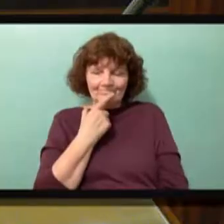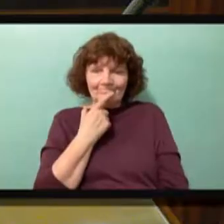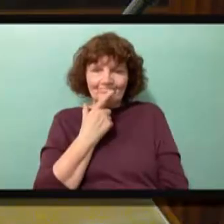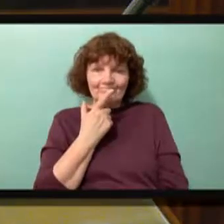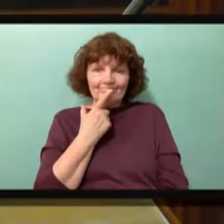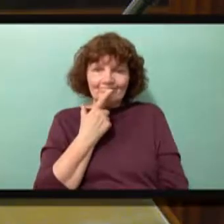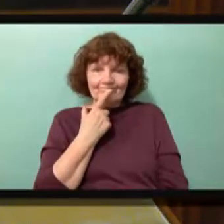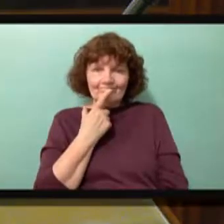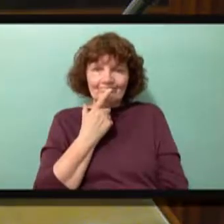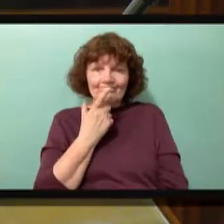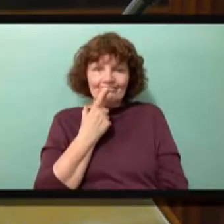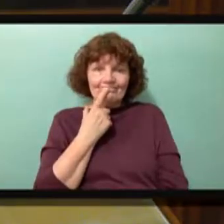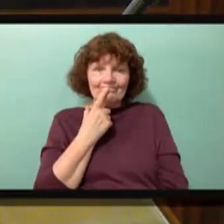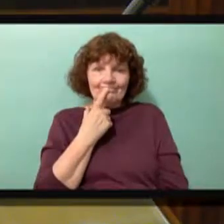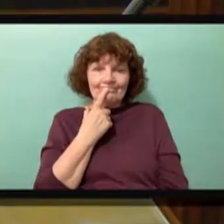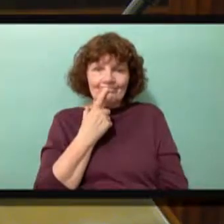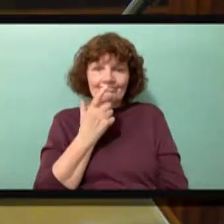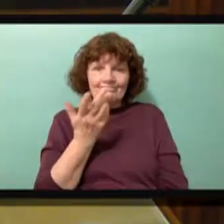think of an example,